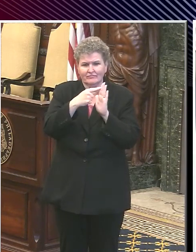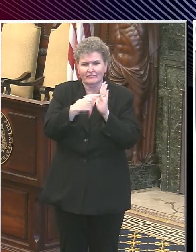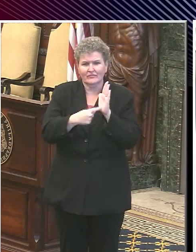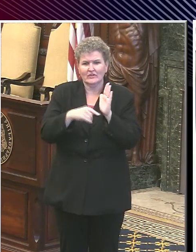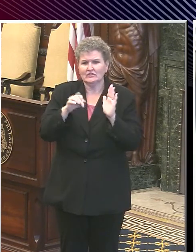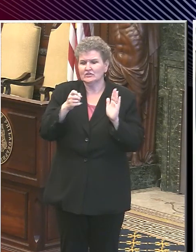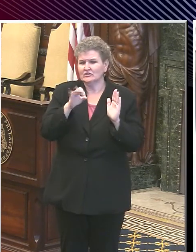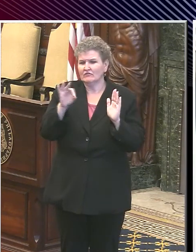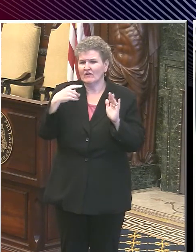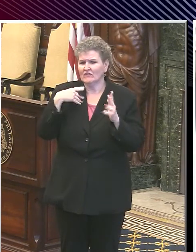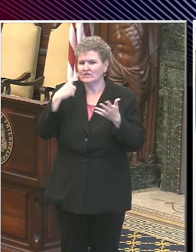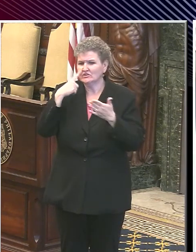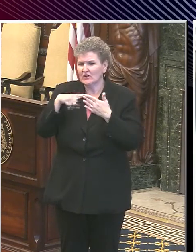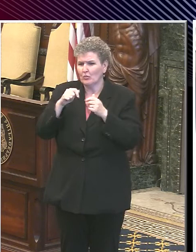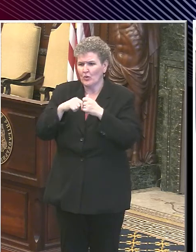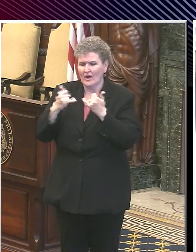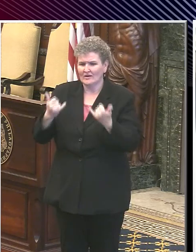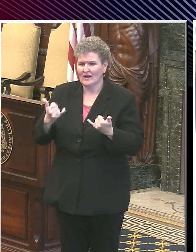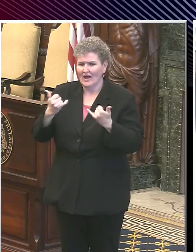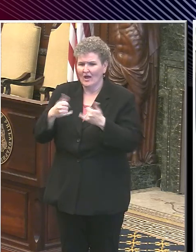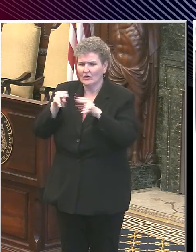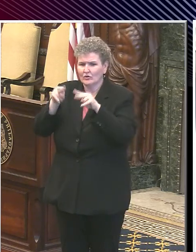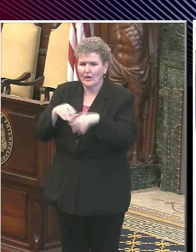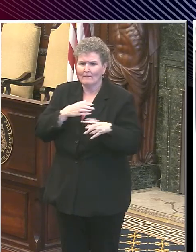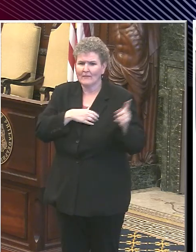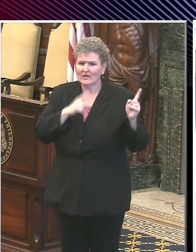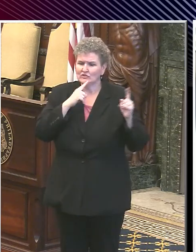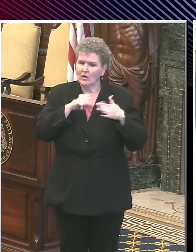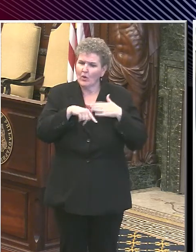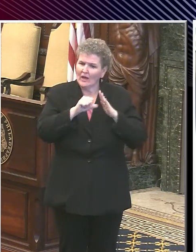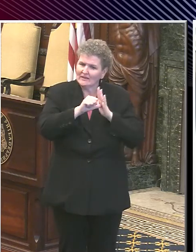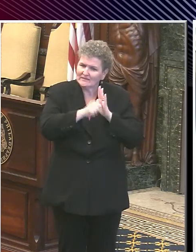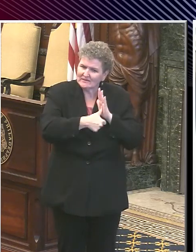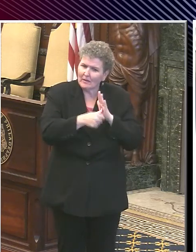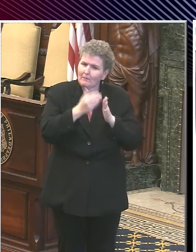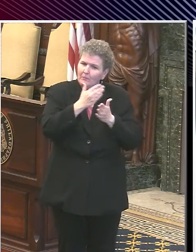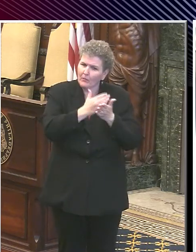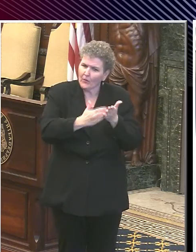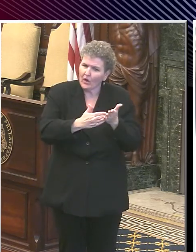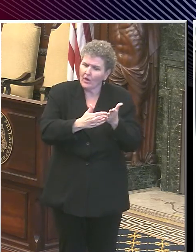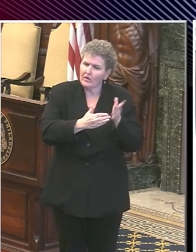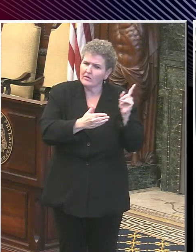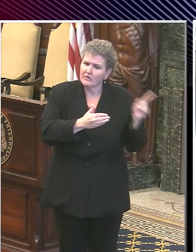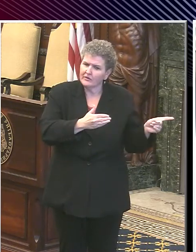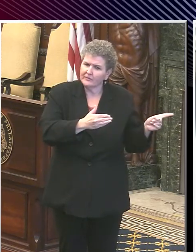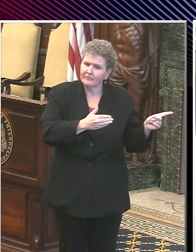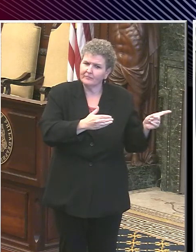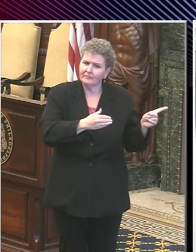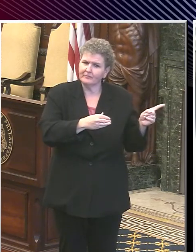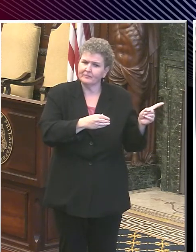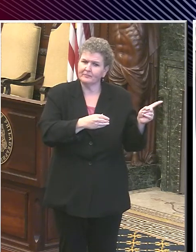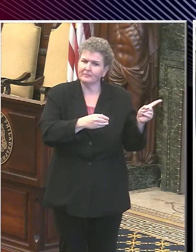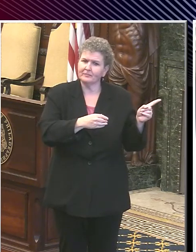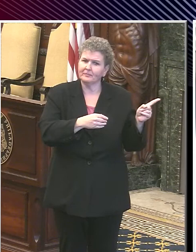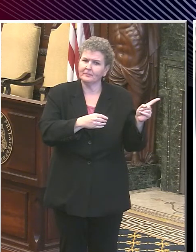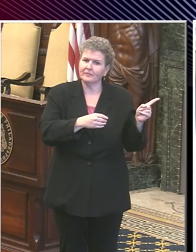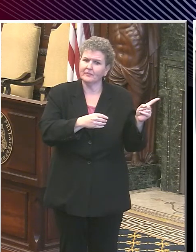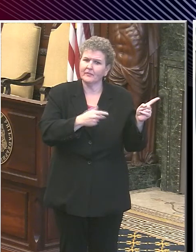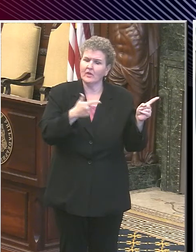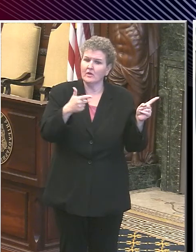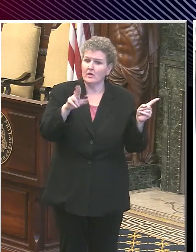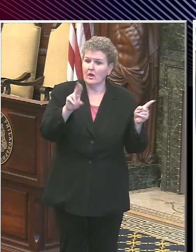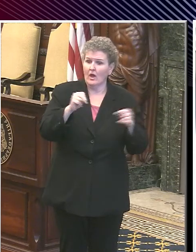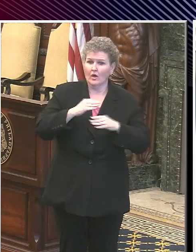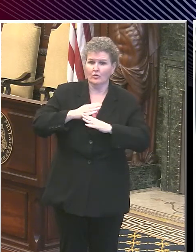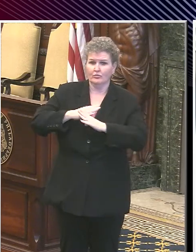that now, but just to reiterate what the mayor said, a big piece of this whole violence prevention initiative is using credible messengers,